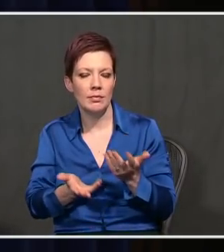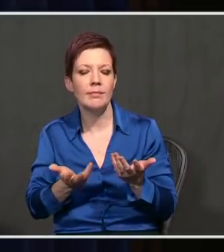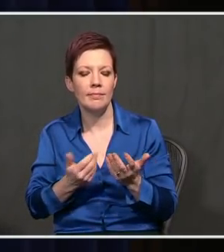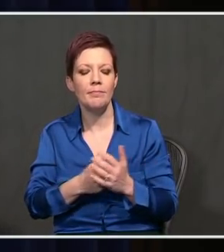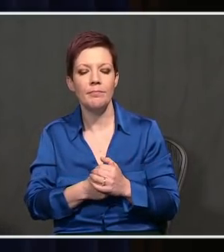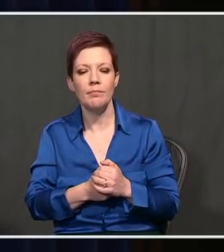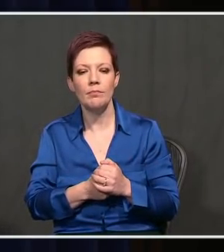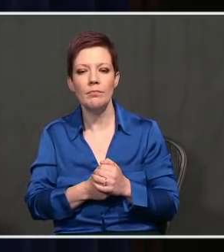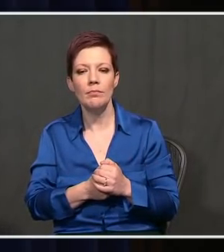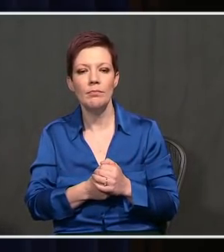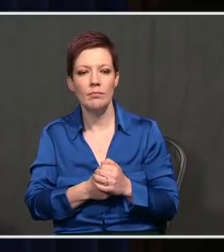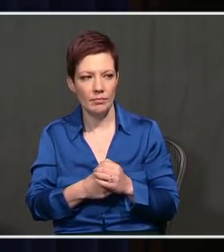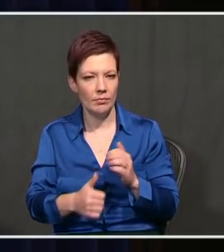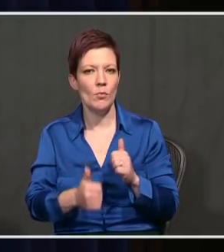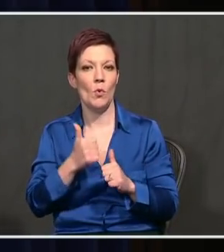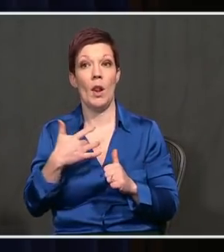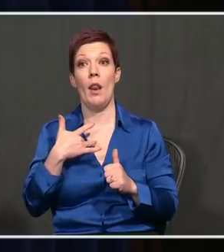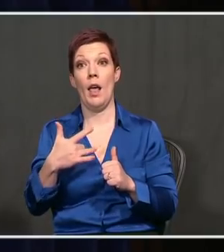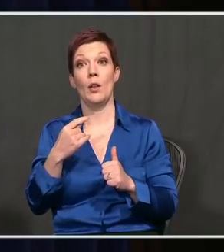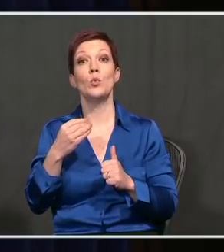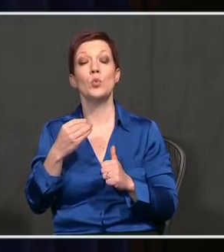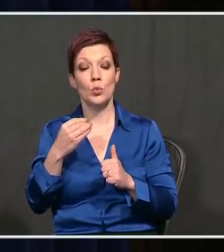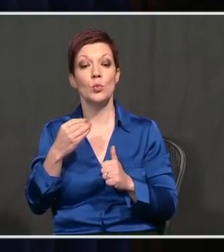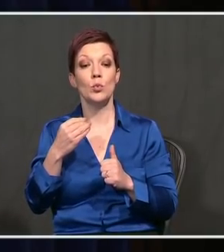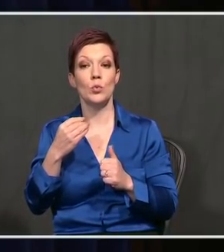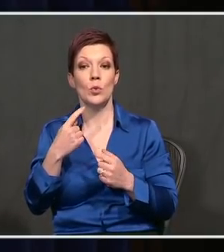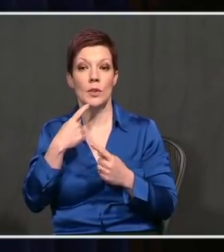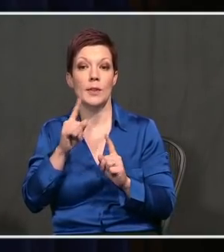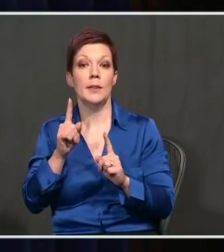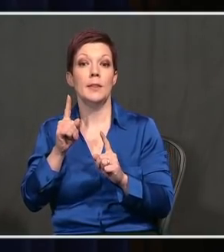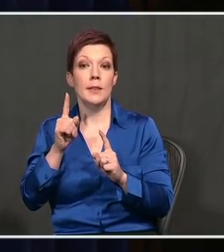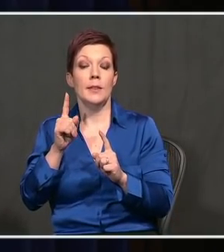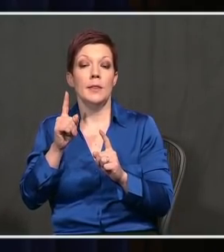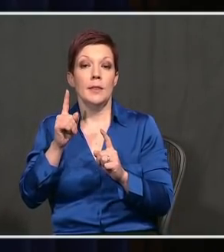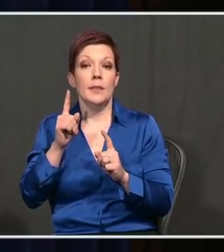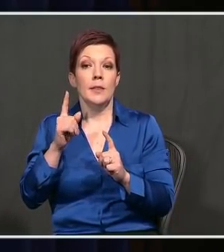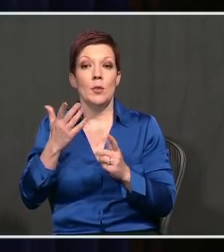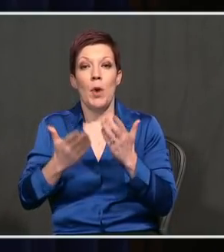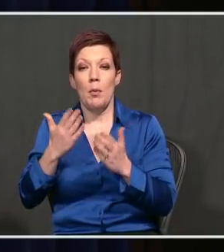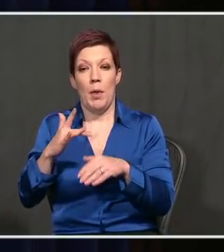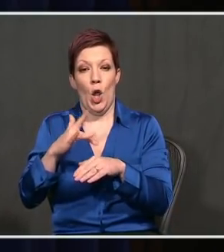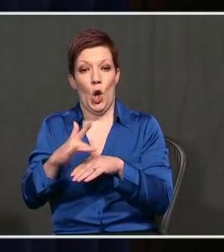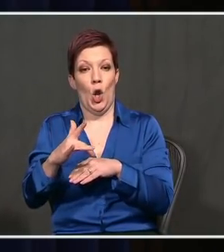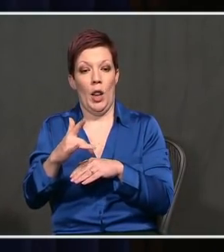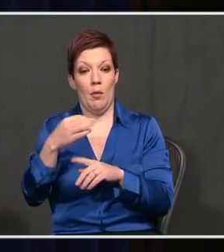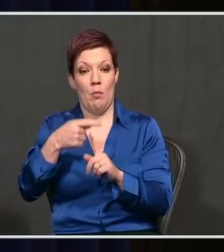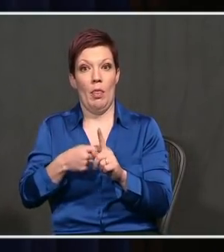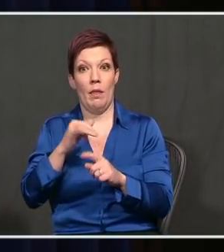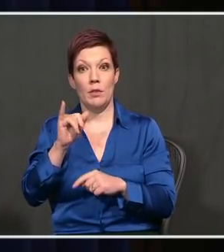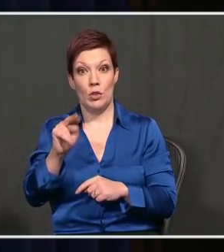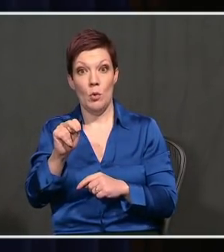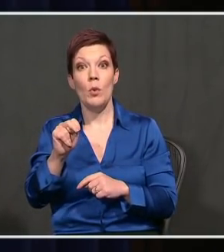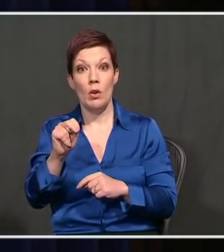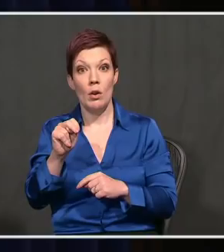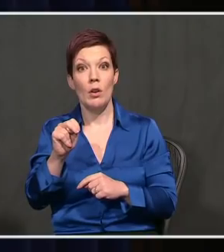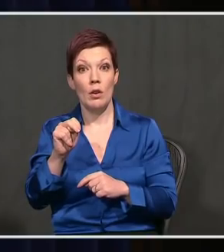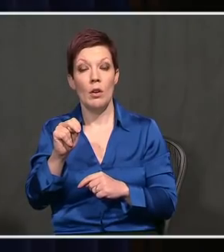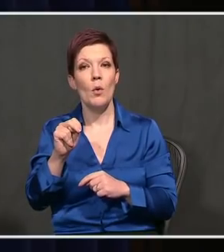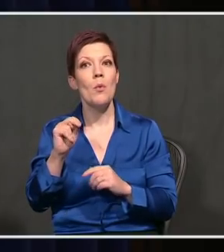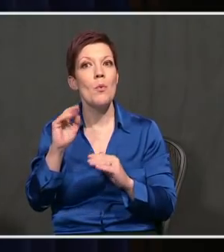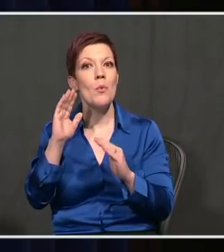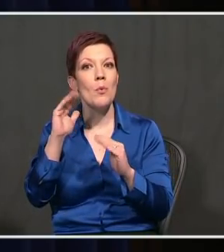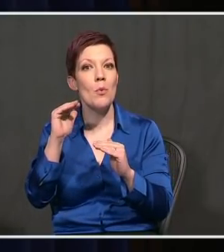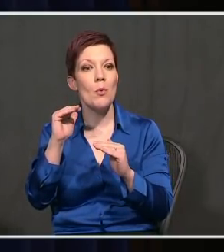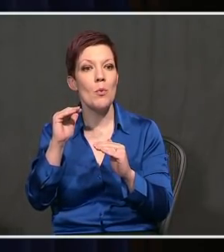trial in terms of assessing efficacy of the vaccine probably early in the month of January, and hopefully